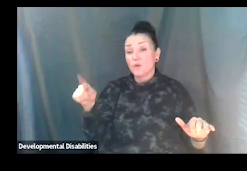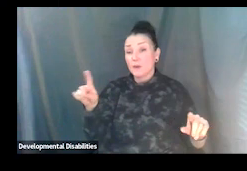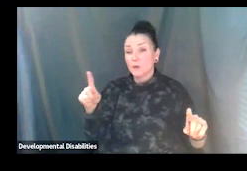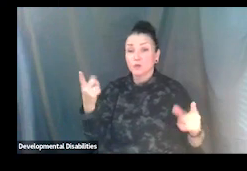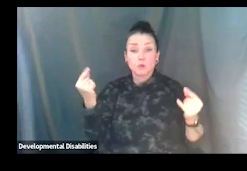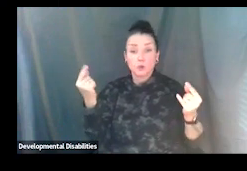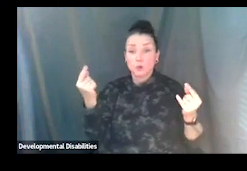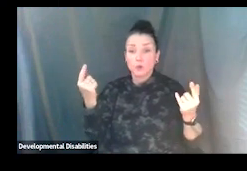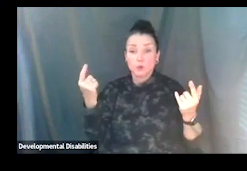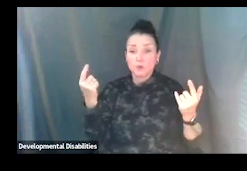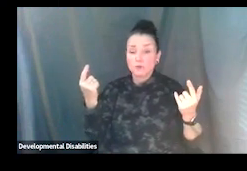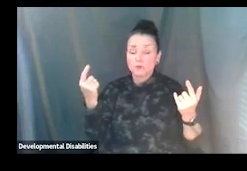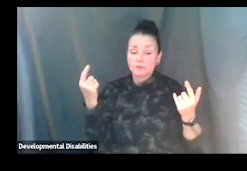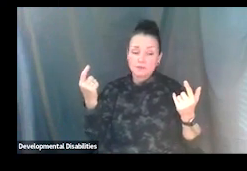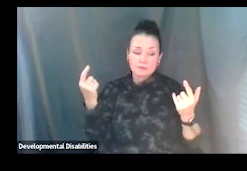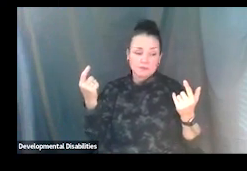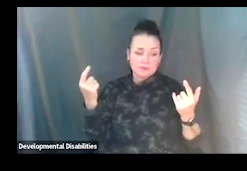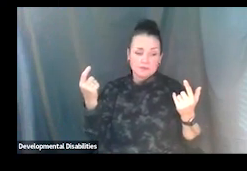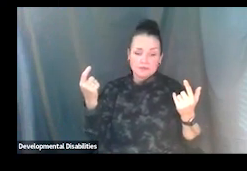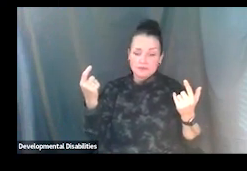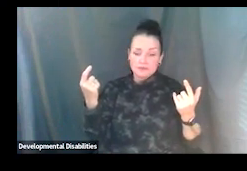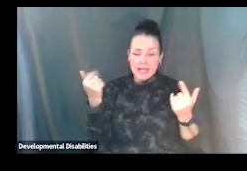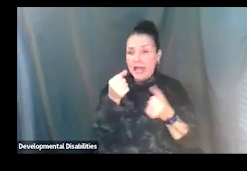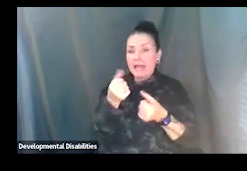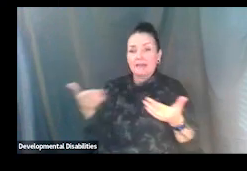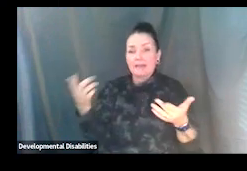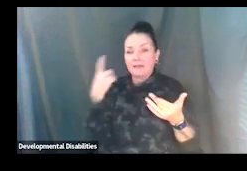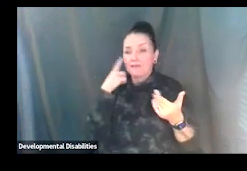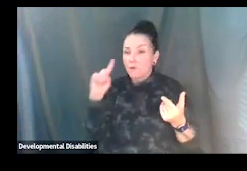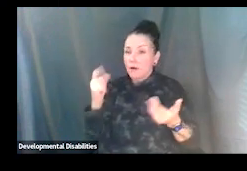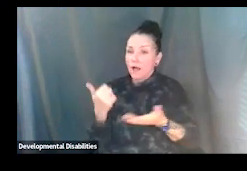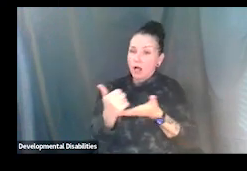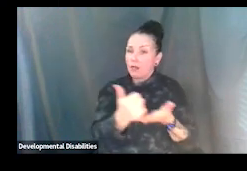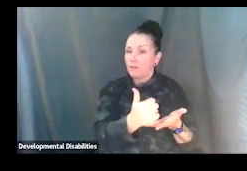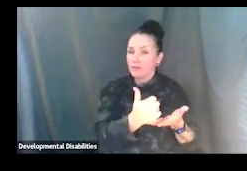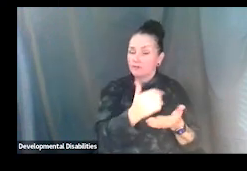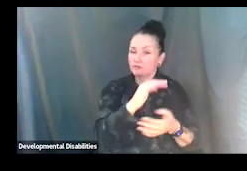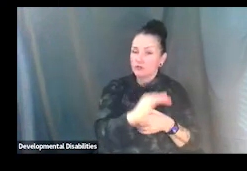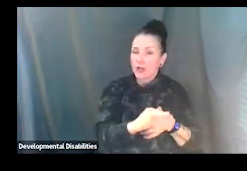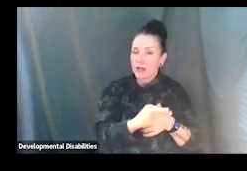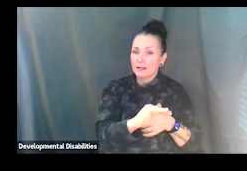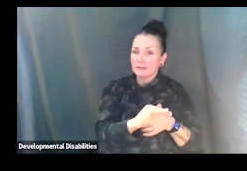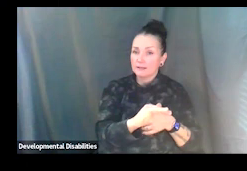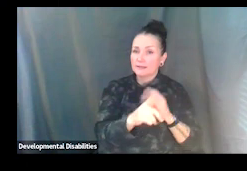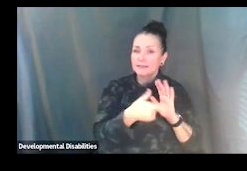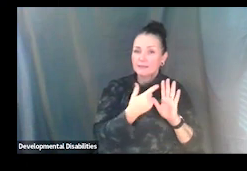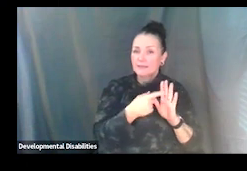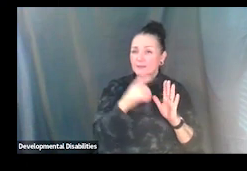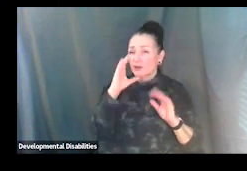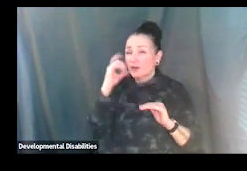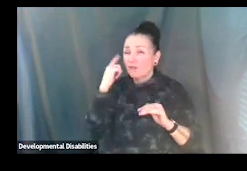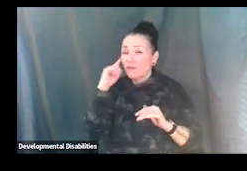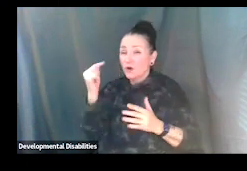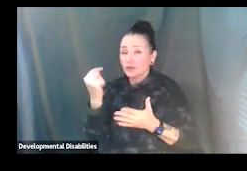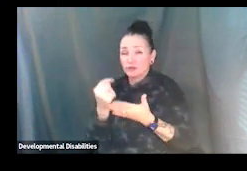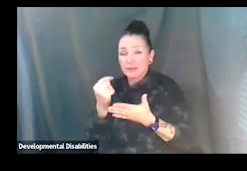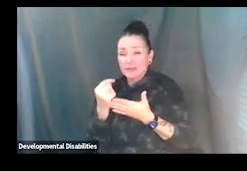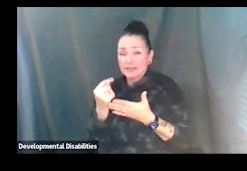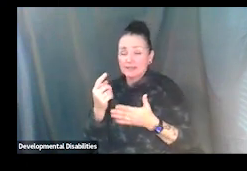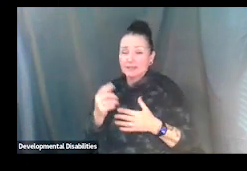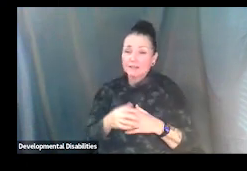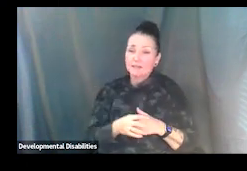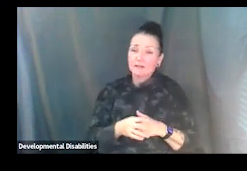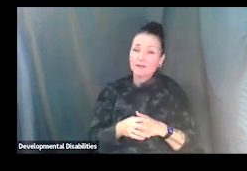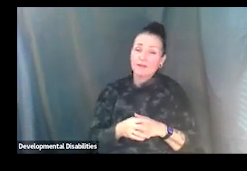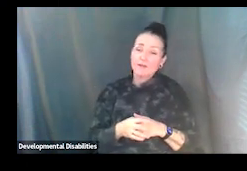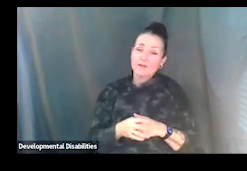people, if somebody else does use the word cure, I think that's far more compelling than what I would offer. There's a comment from somebody with the